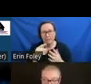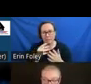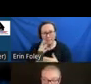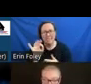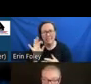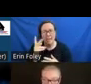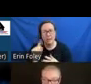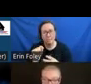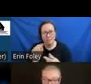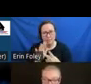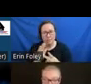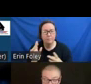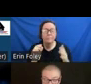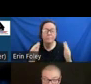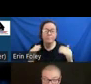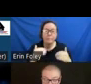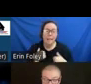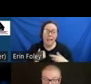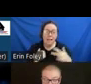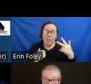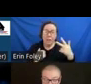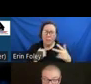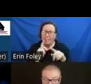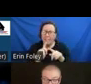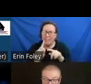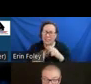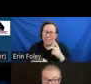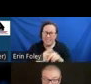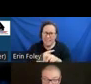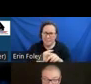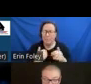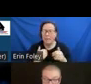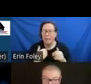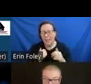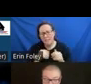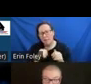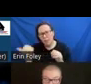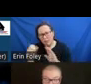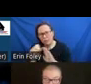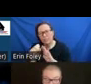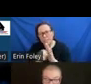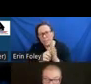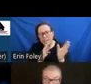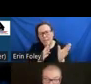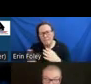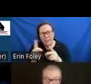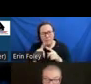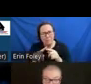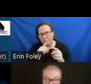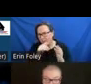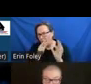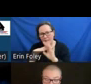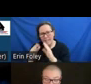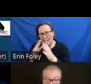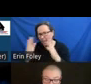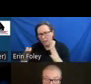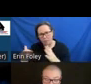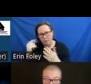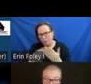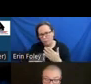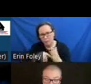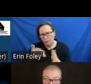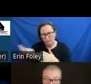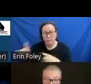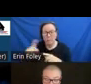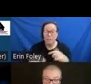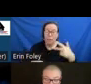about three of them. There are other Mass Health State Plan Services, but because they don't relate to housing, I'm not going to talk about them.